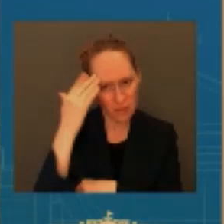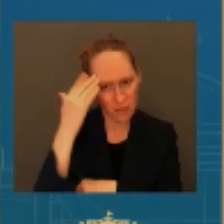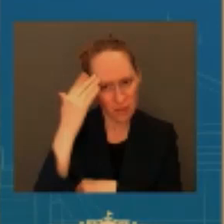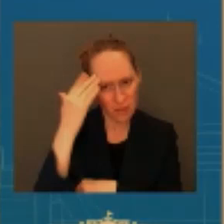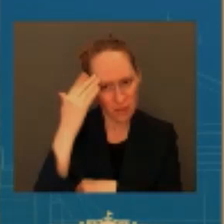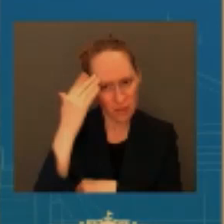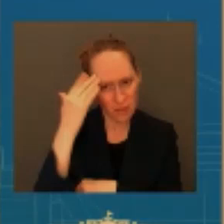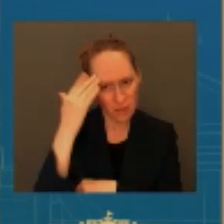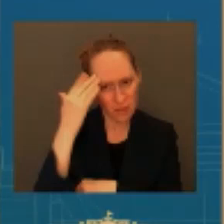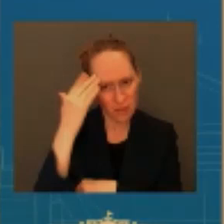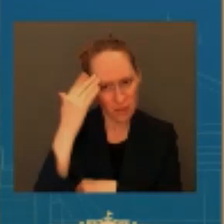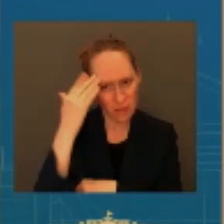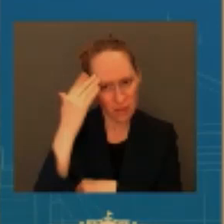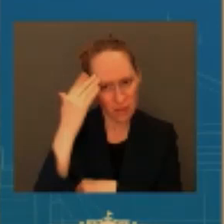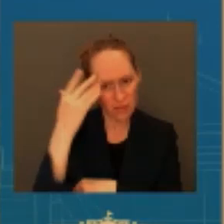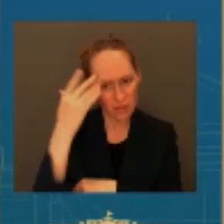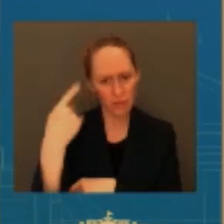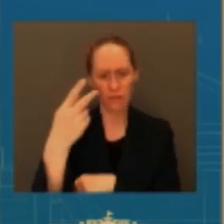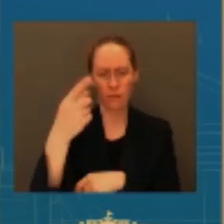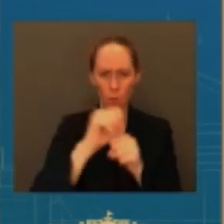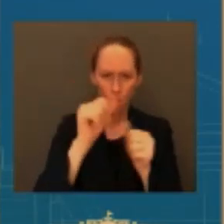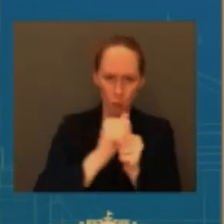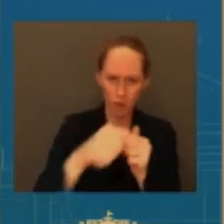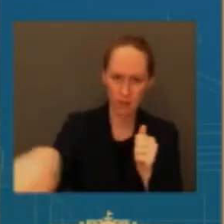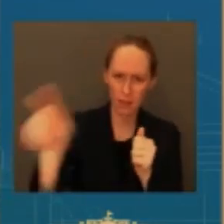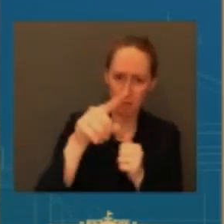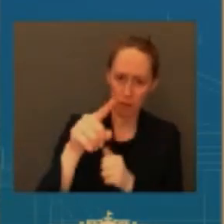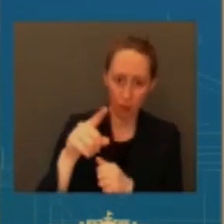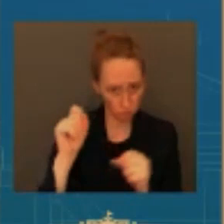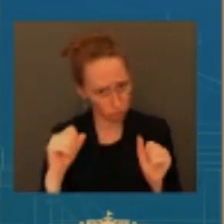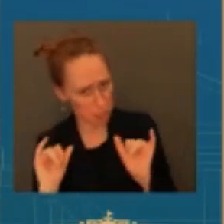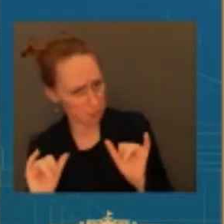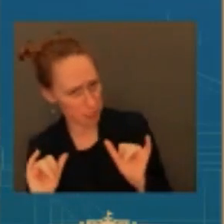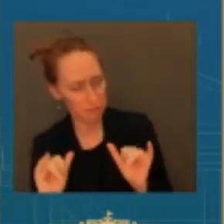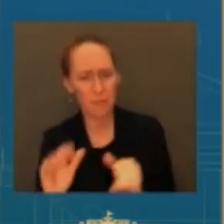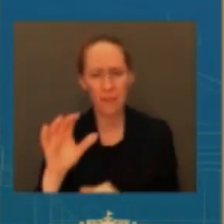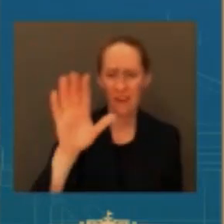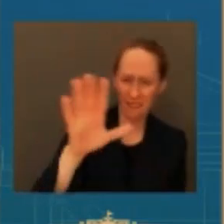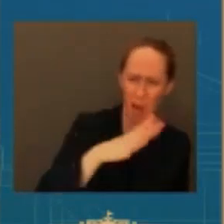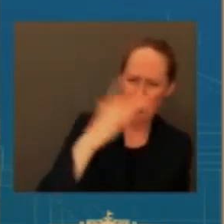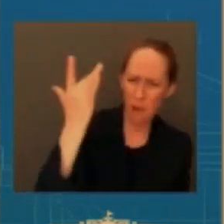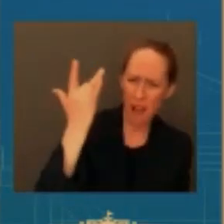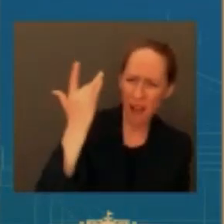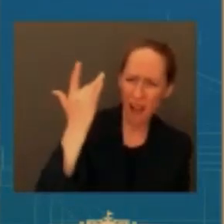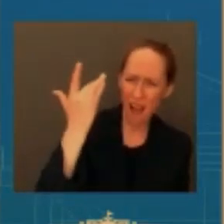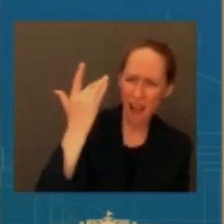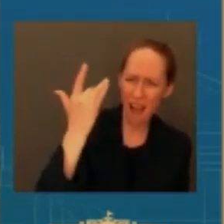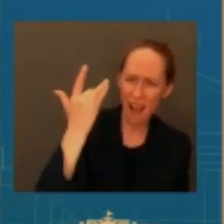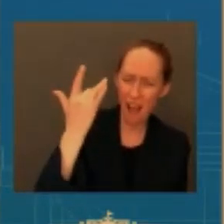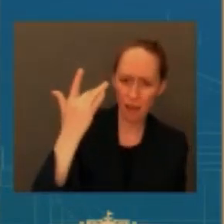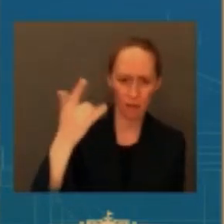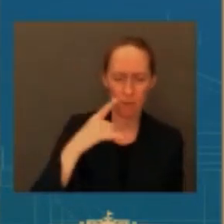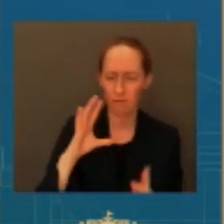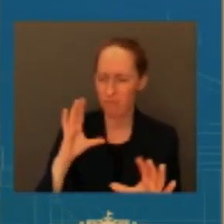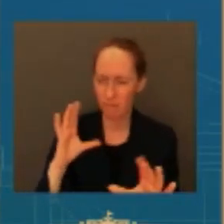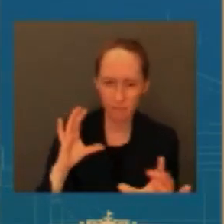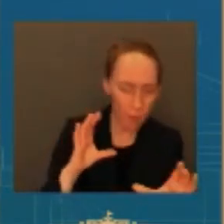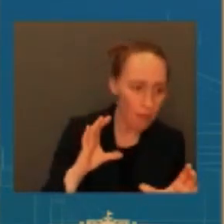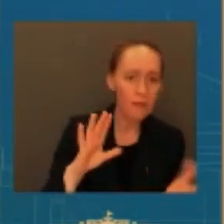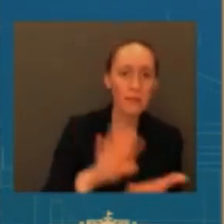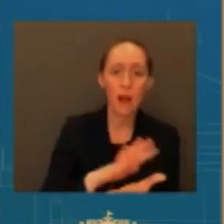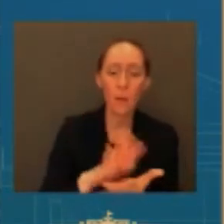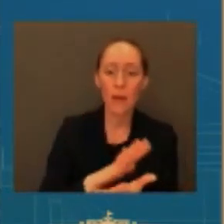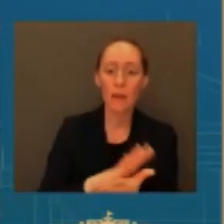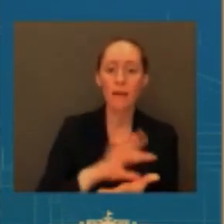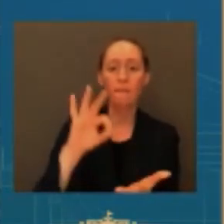hasn't changed, Mary. It takes several searches and the FBI coming in to uncover the full extent of the documents. I understand your